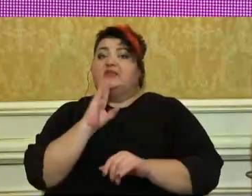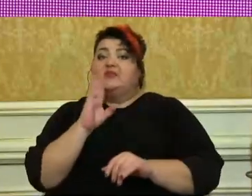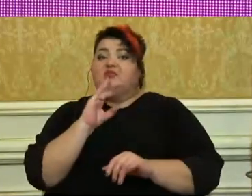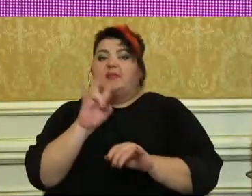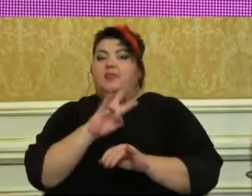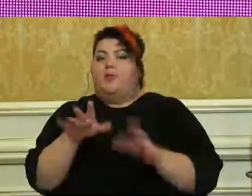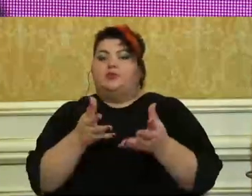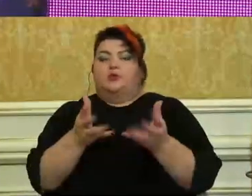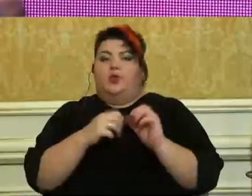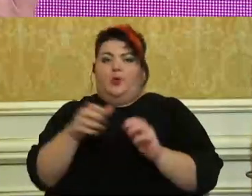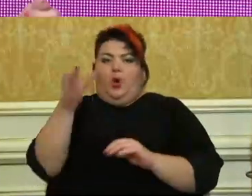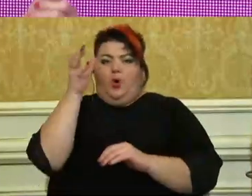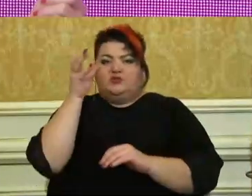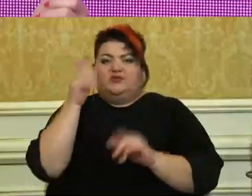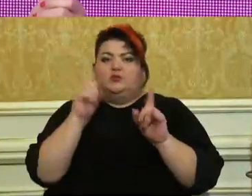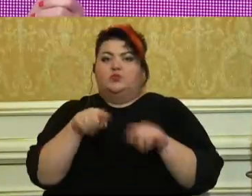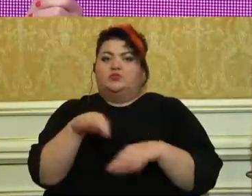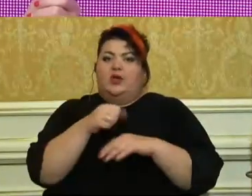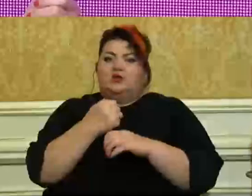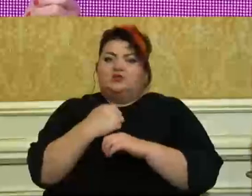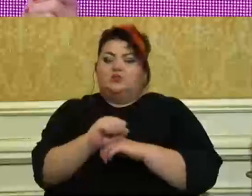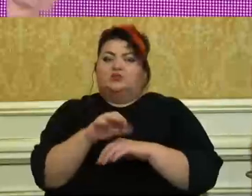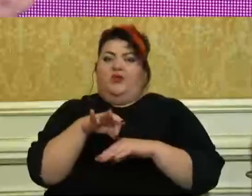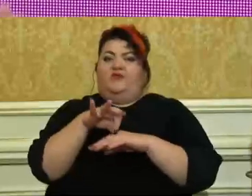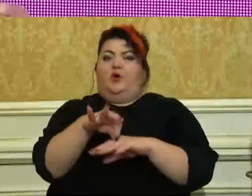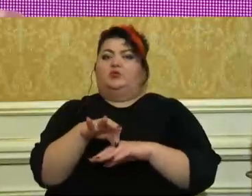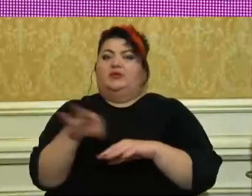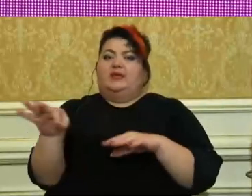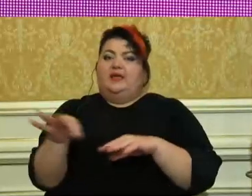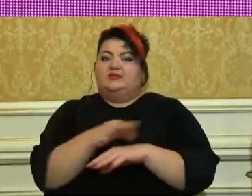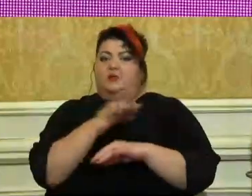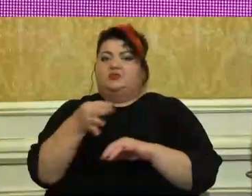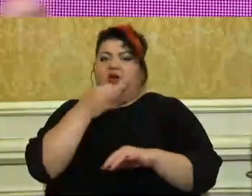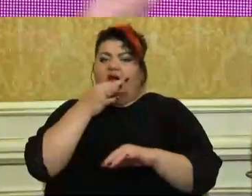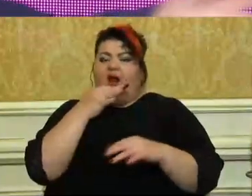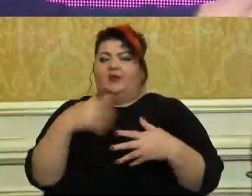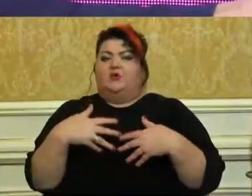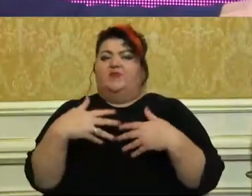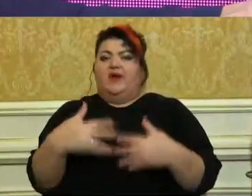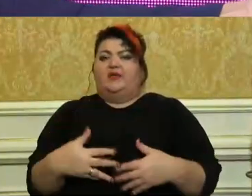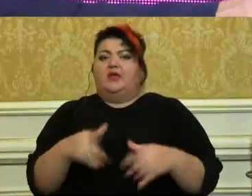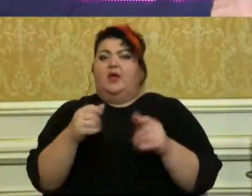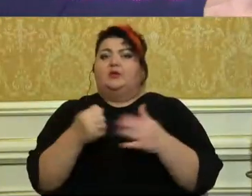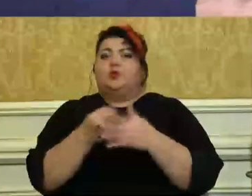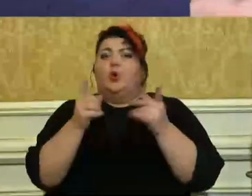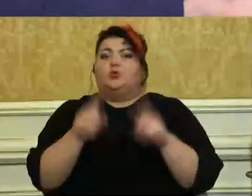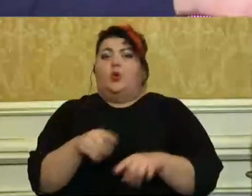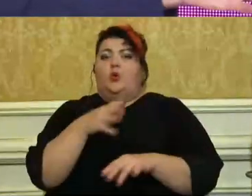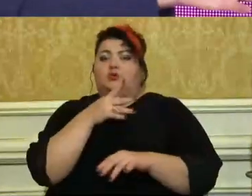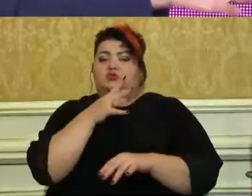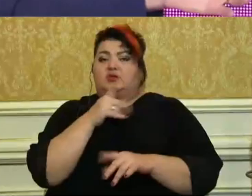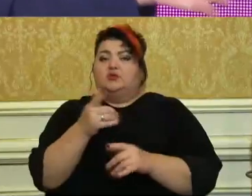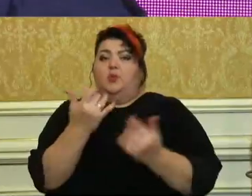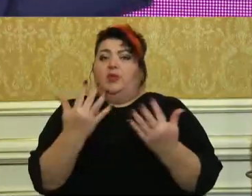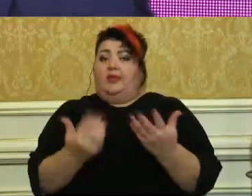early pregnancies or are genitally mutilated. And definitely, since I served, as you know, in the wars